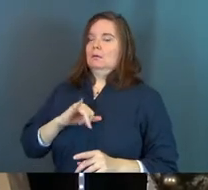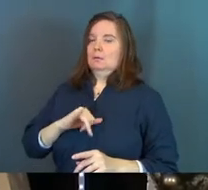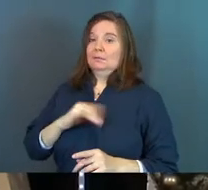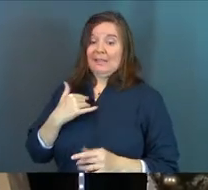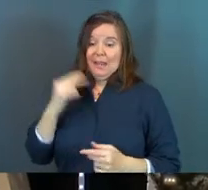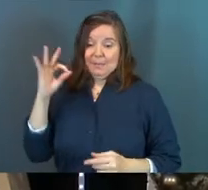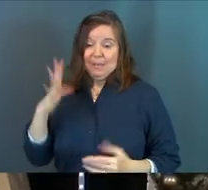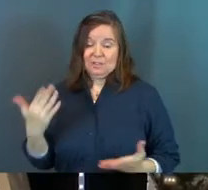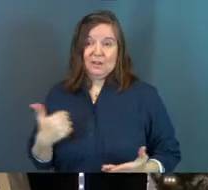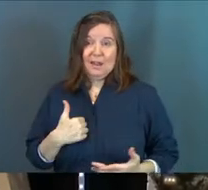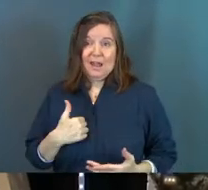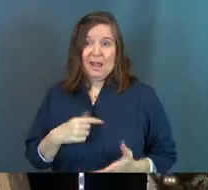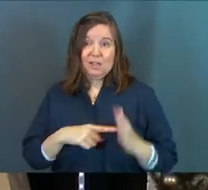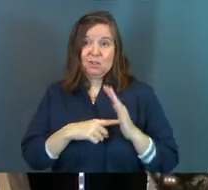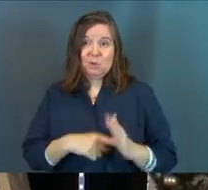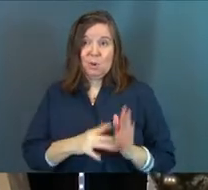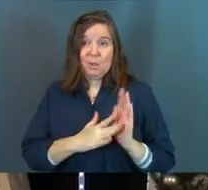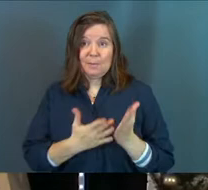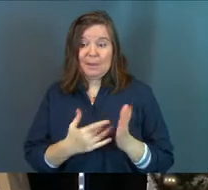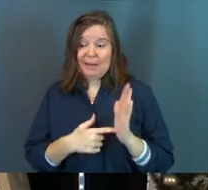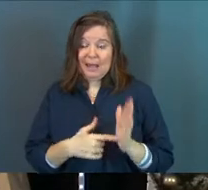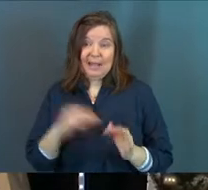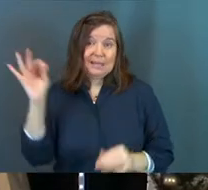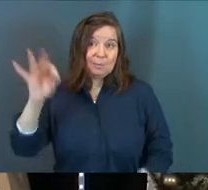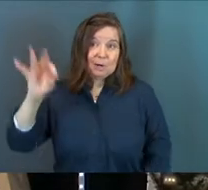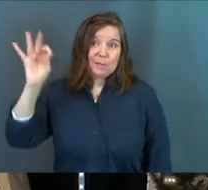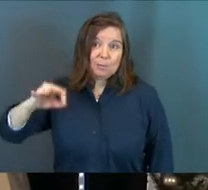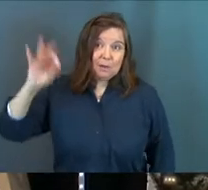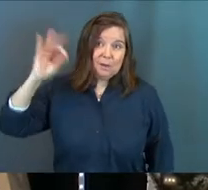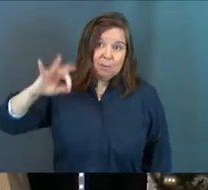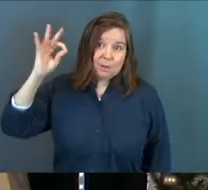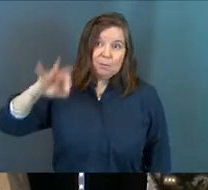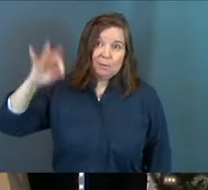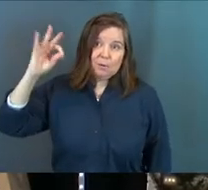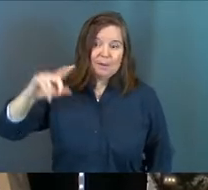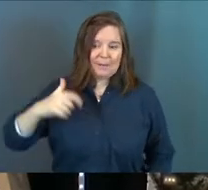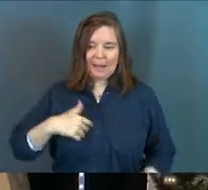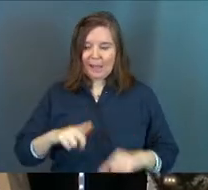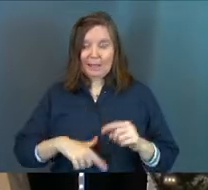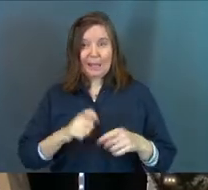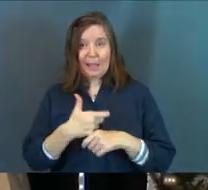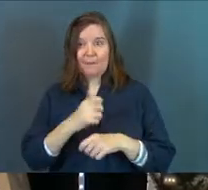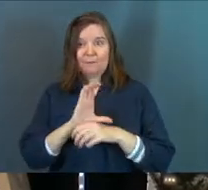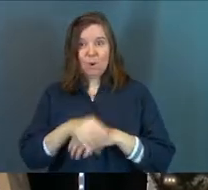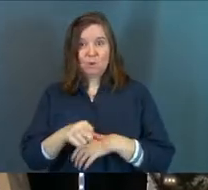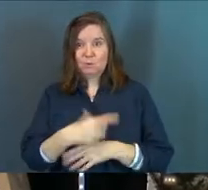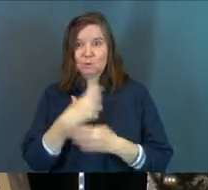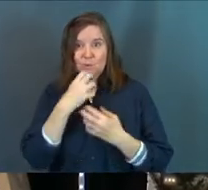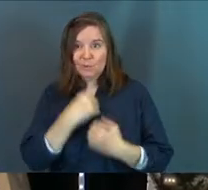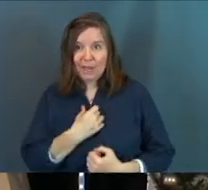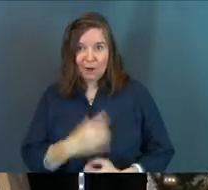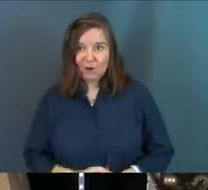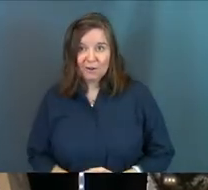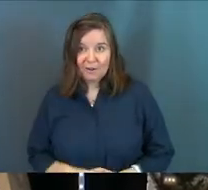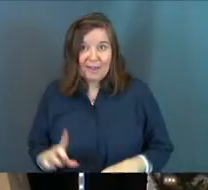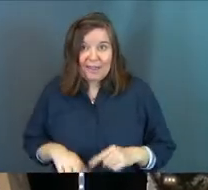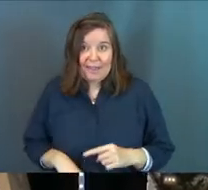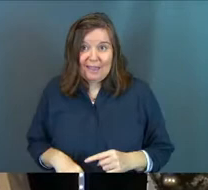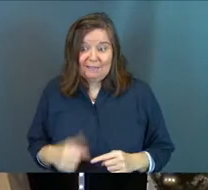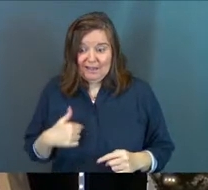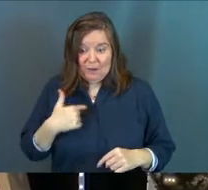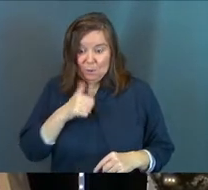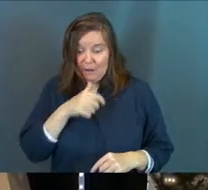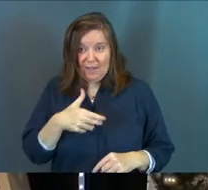pastor up here, and I can show you the Bible, and I can preach at you till you're blue in the face, but I cannot make you care. I can't. I don't